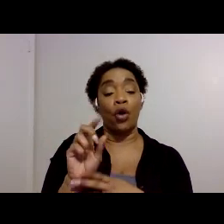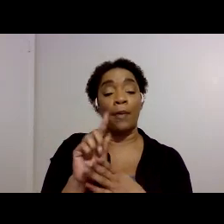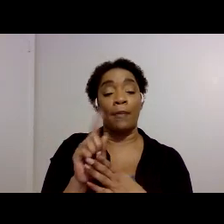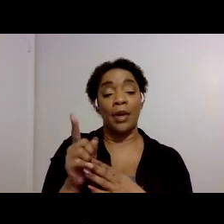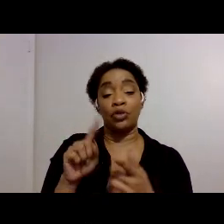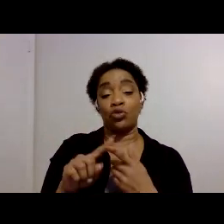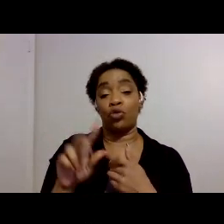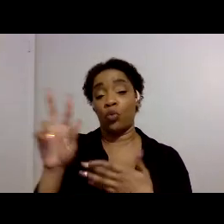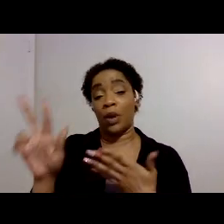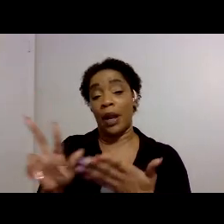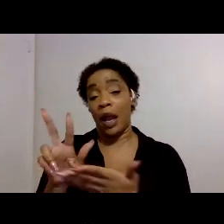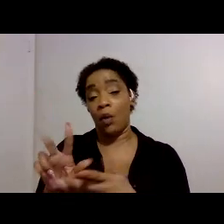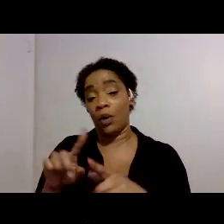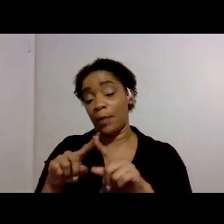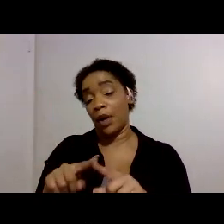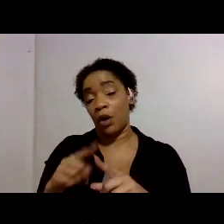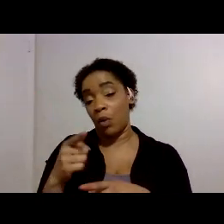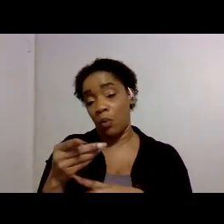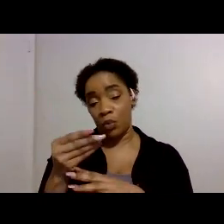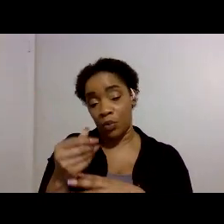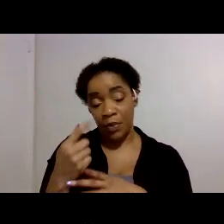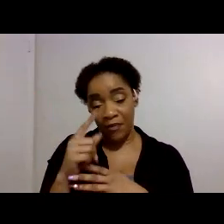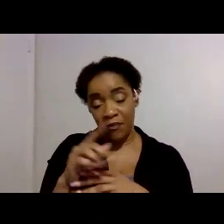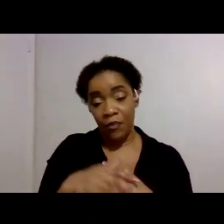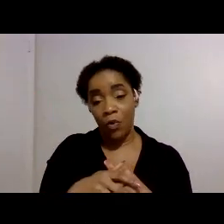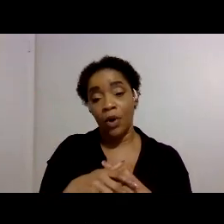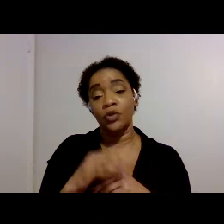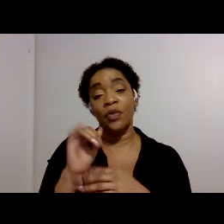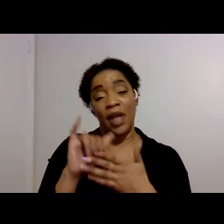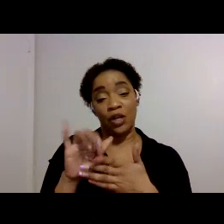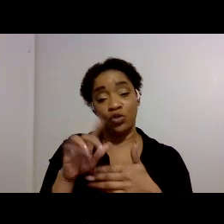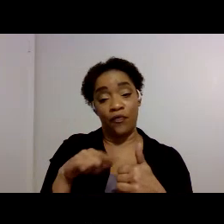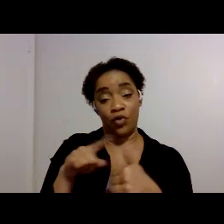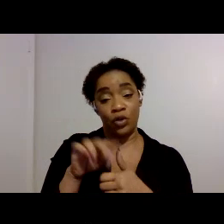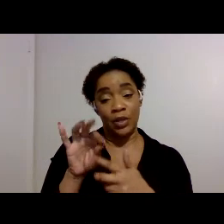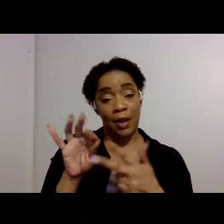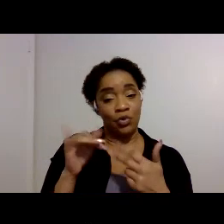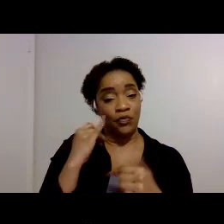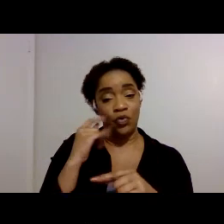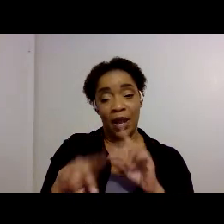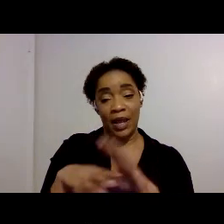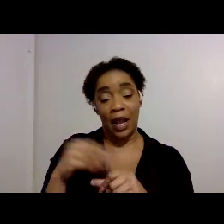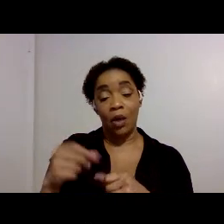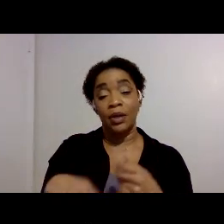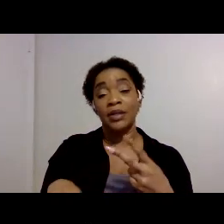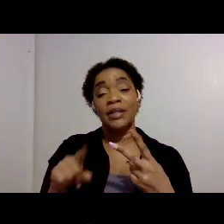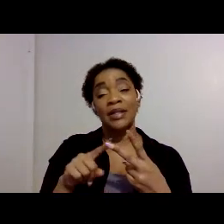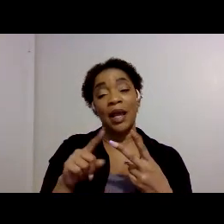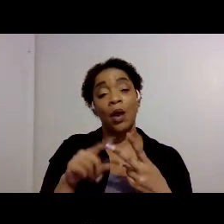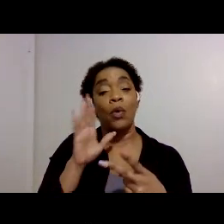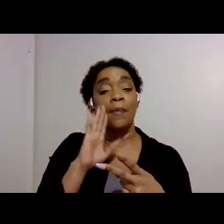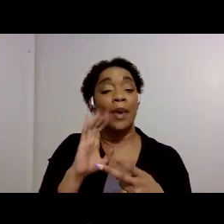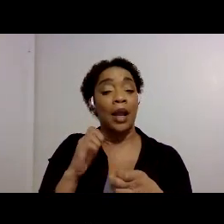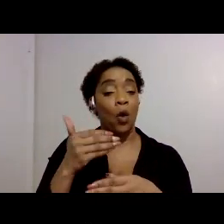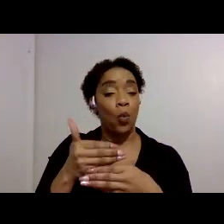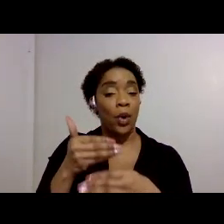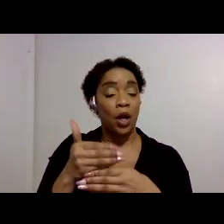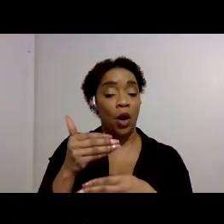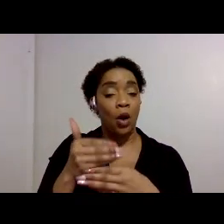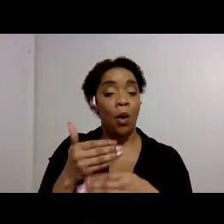out, that would be your first option. Your second option would be a window, preferably one that's over an